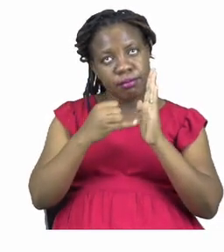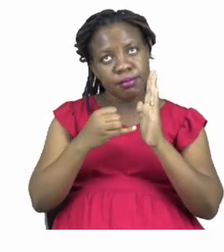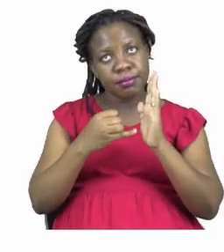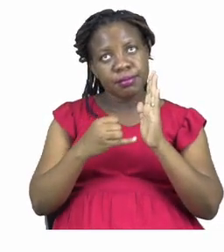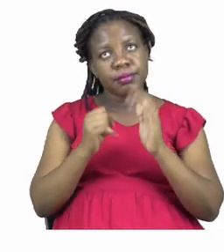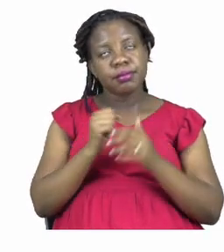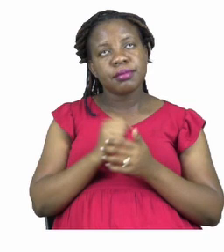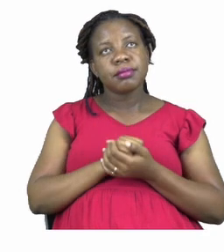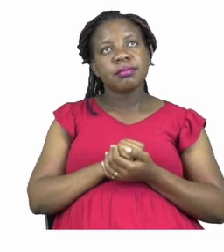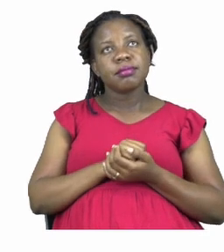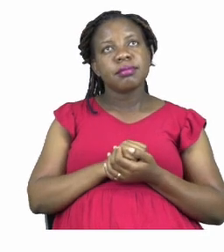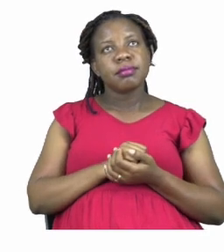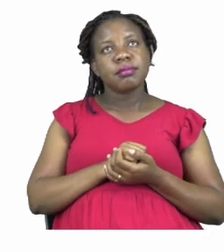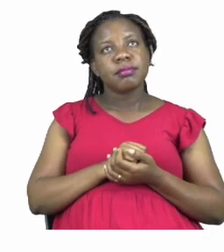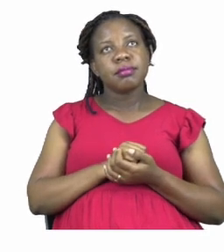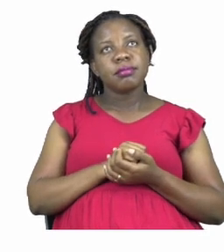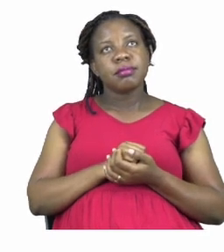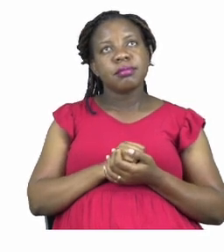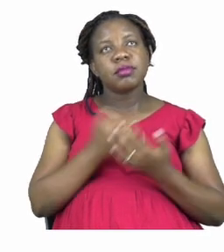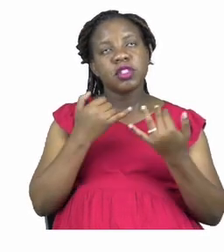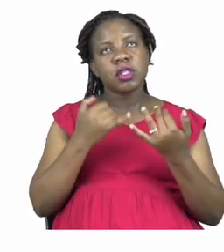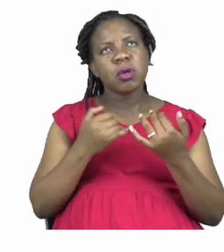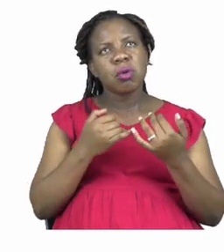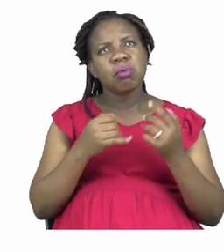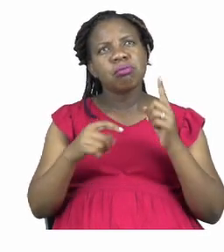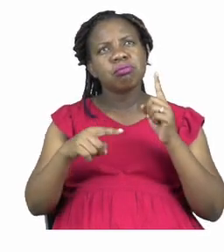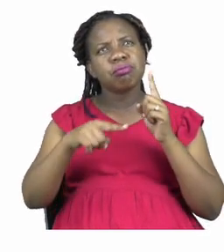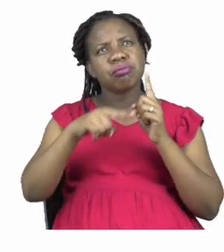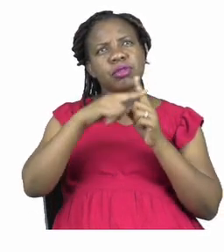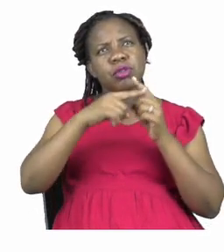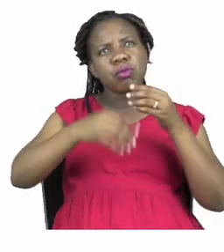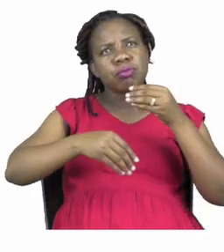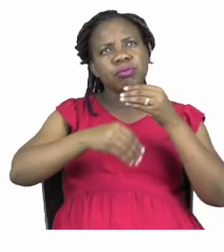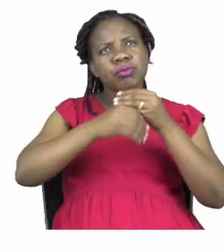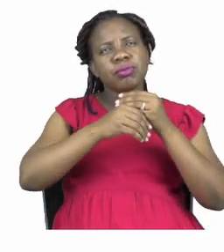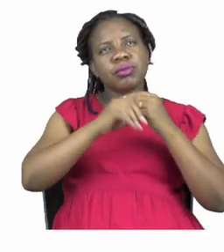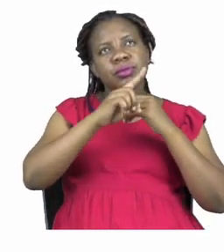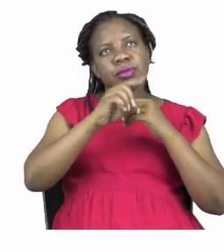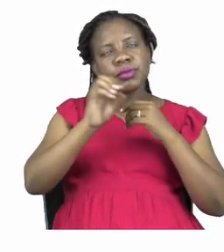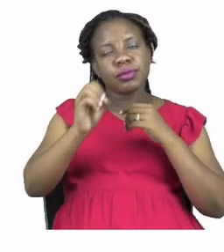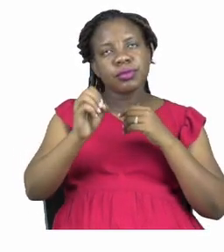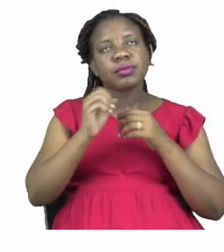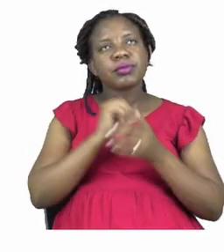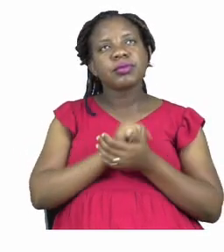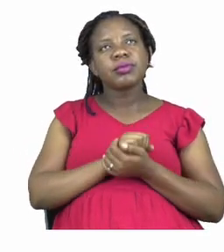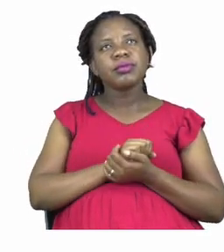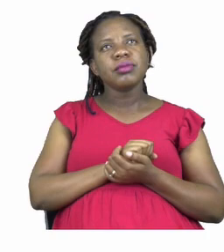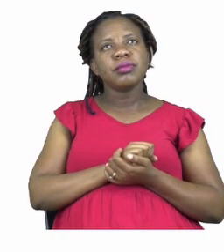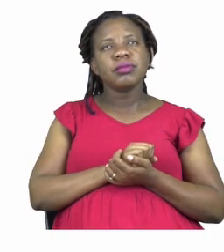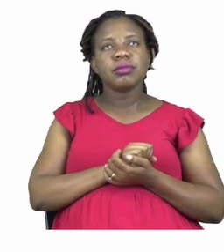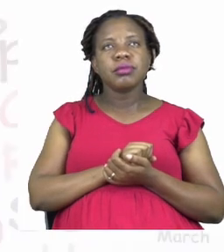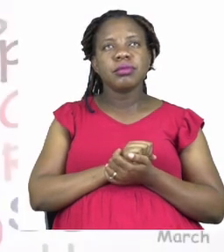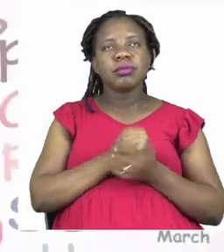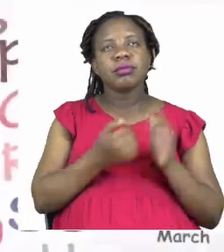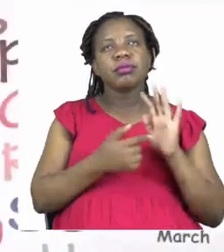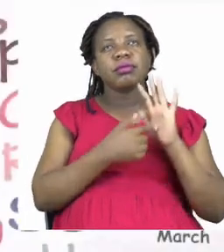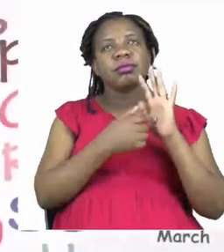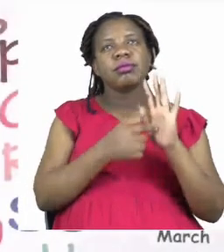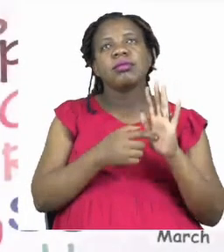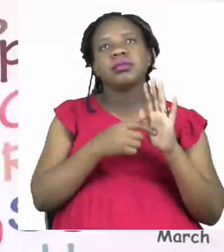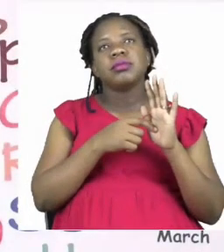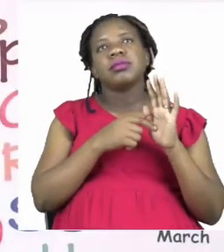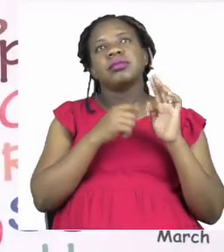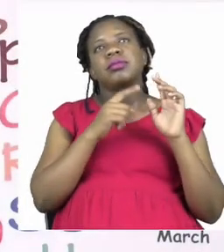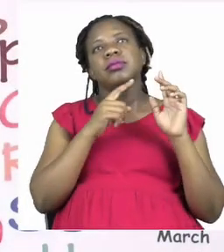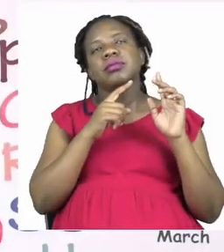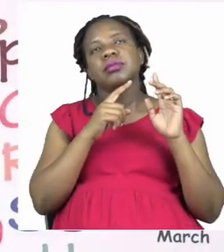that actually says plus 10 to see what our answers are. So let's take a look at the board. Now, there